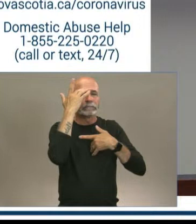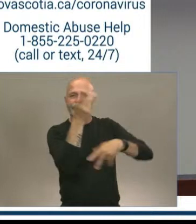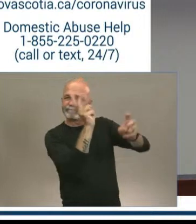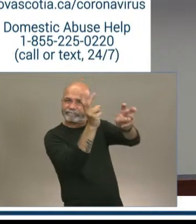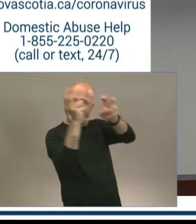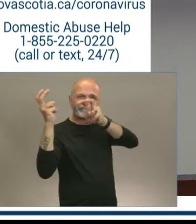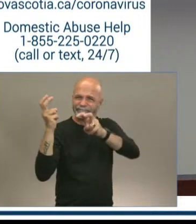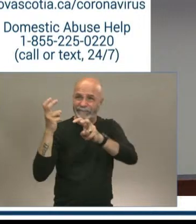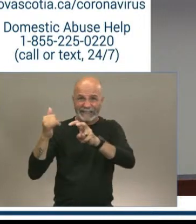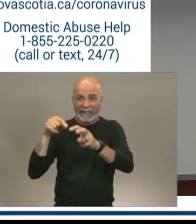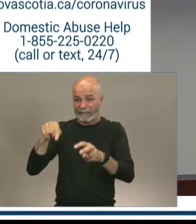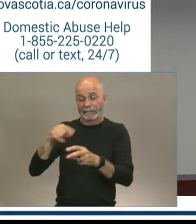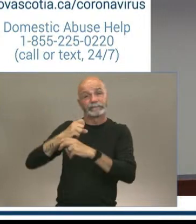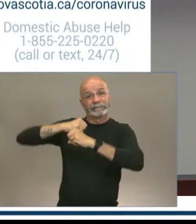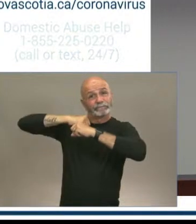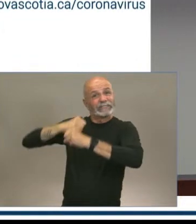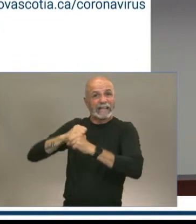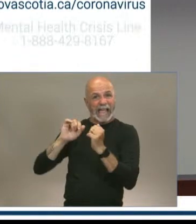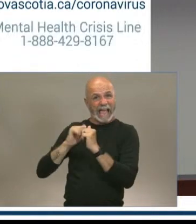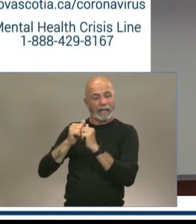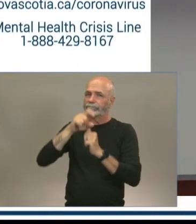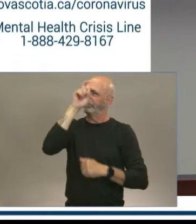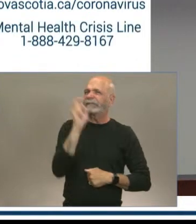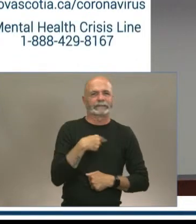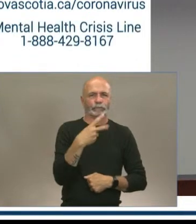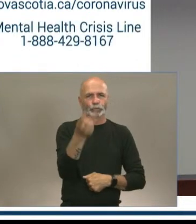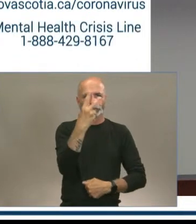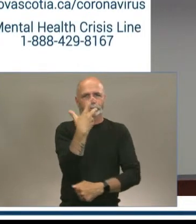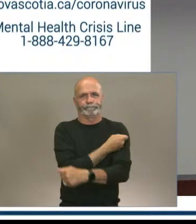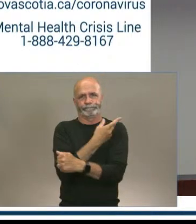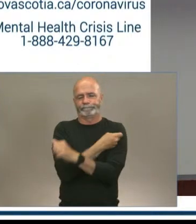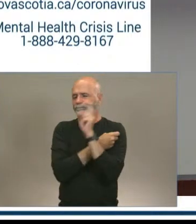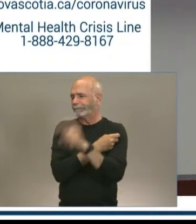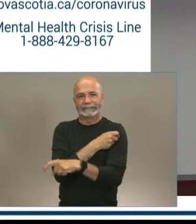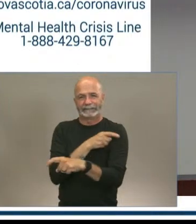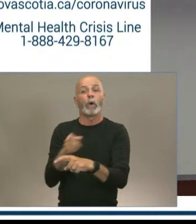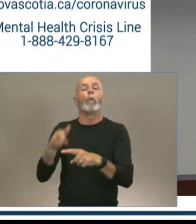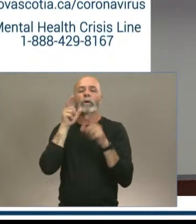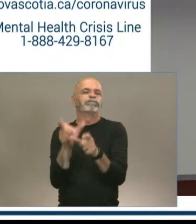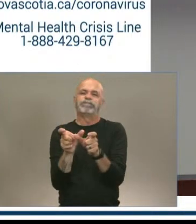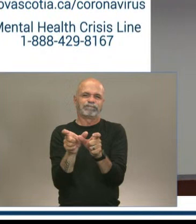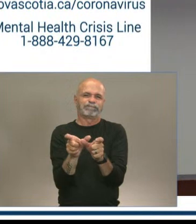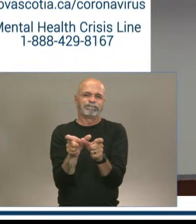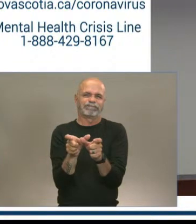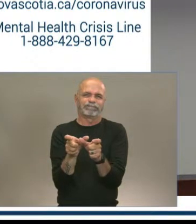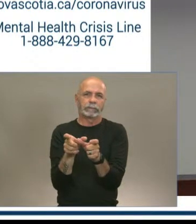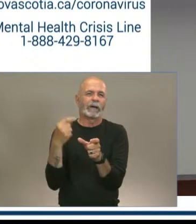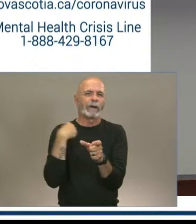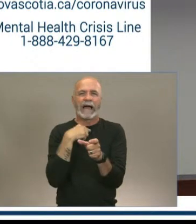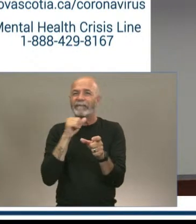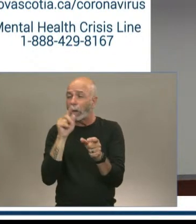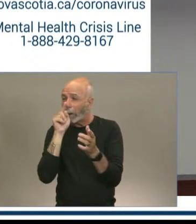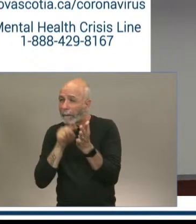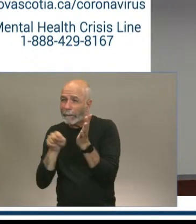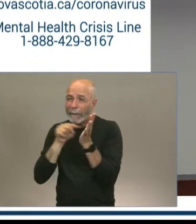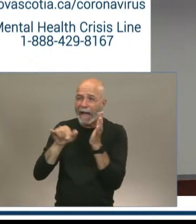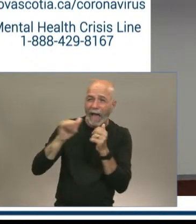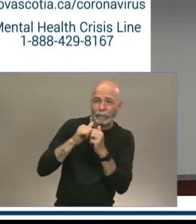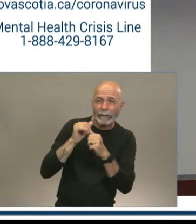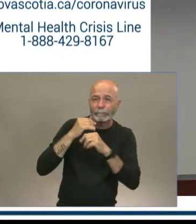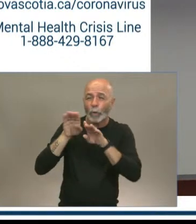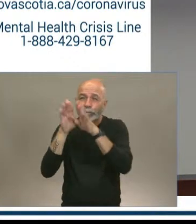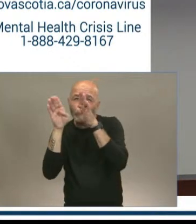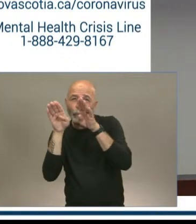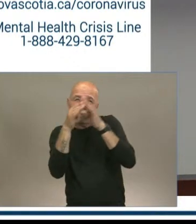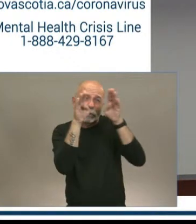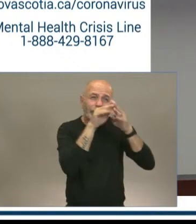good protection, remains our biggest risk and why we are committed to a steady and careful reopening. So let's not give